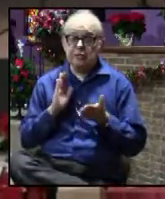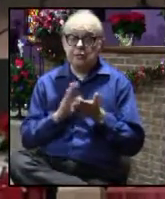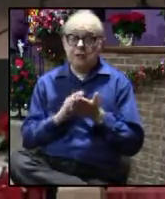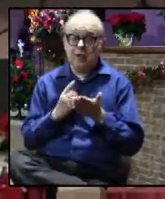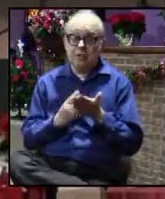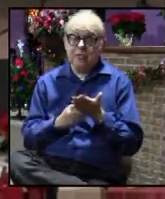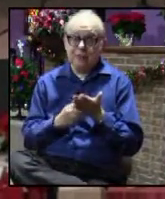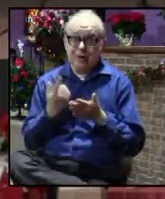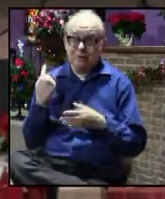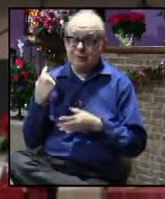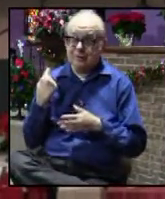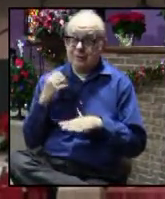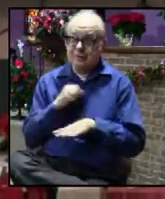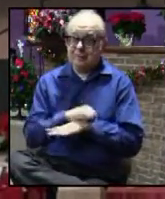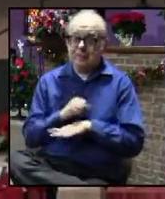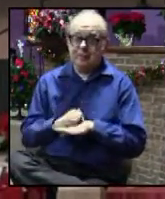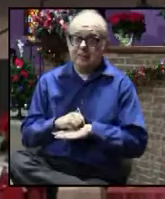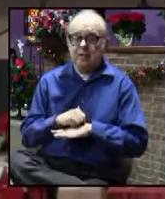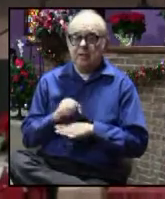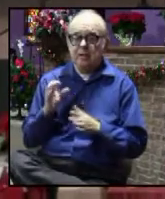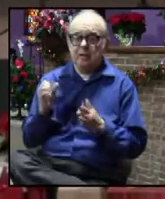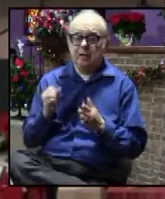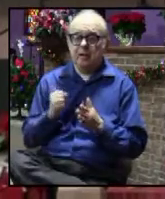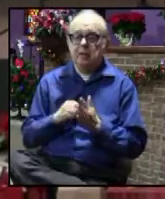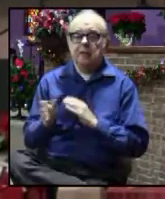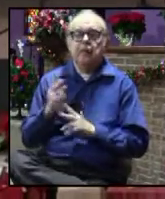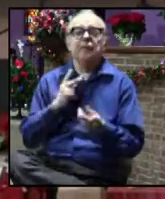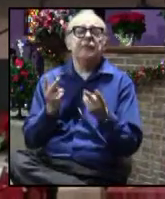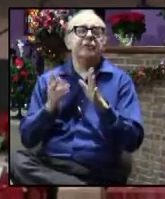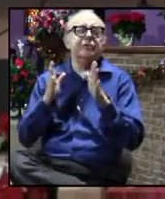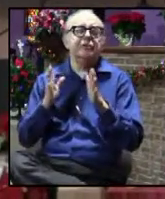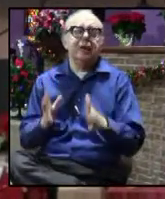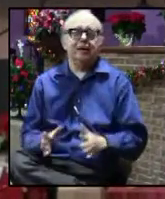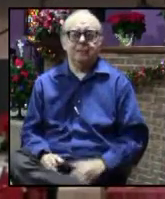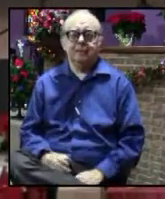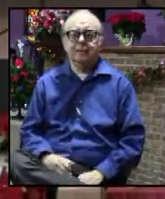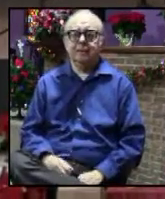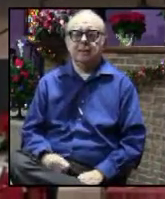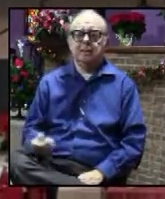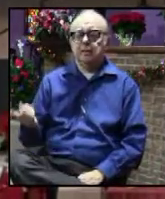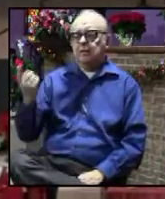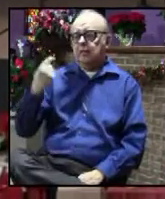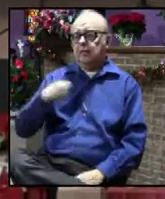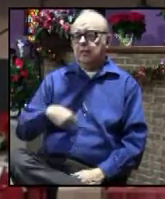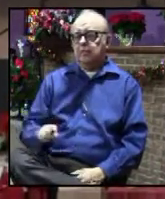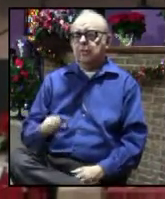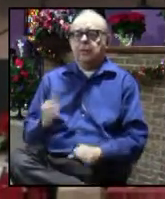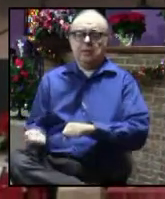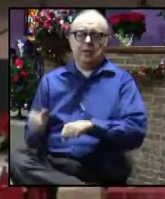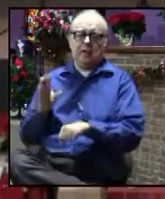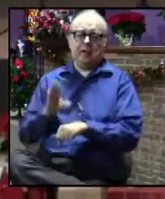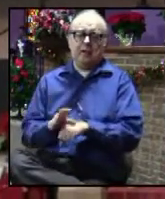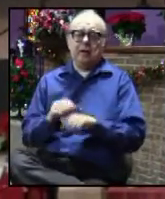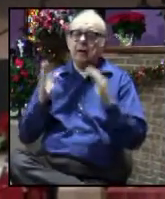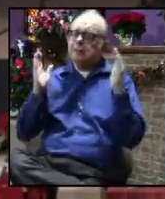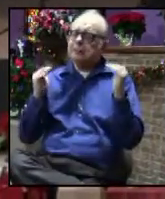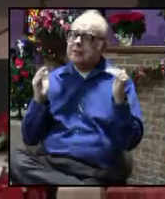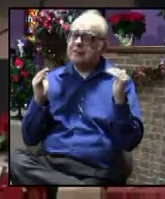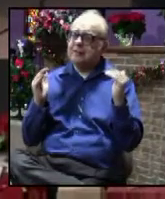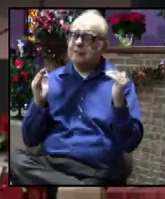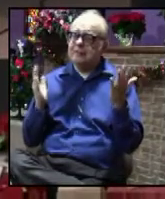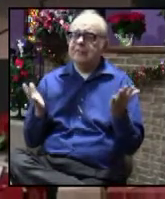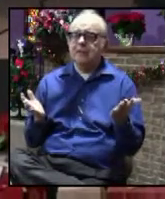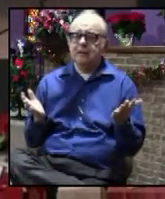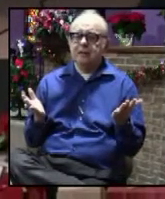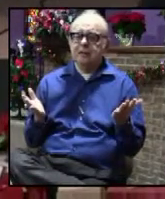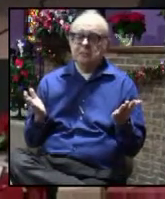All right. Now, I know that some of you all are visitors, and you come into a Baptist church expecting